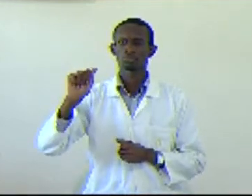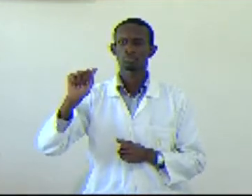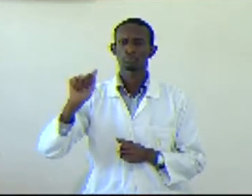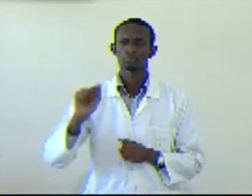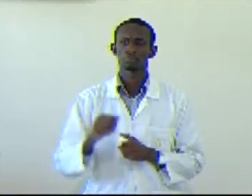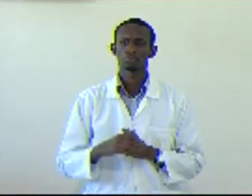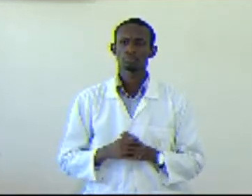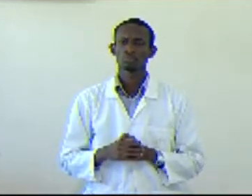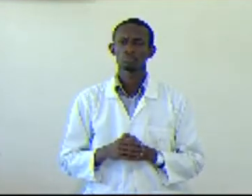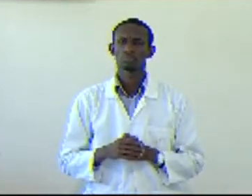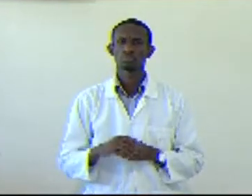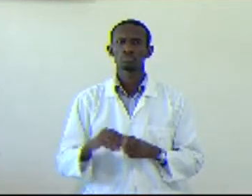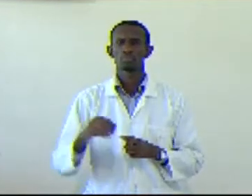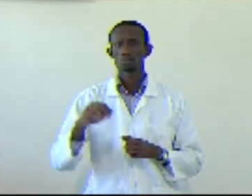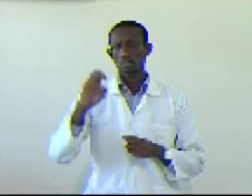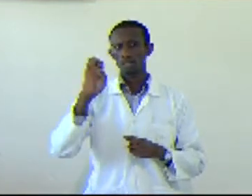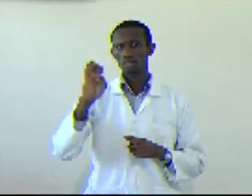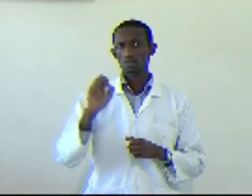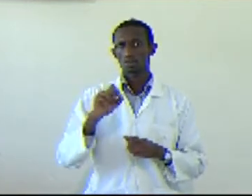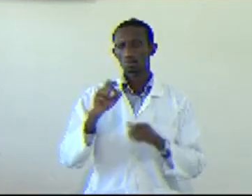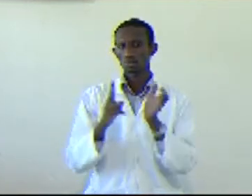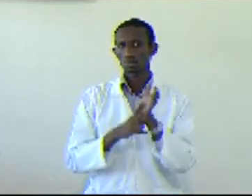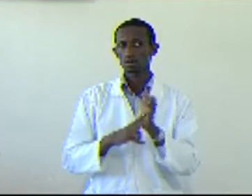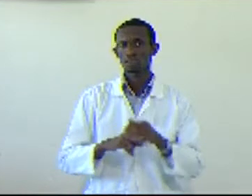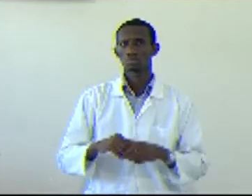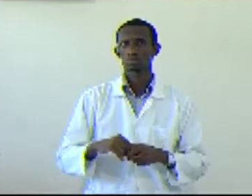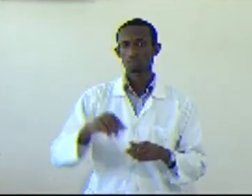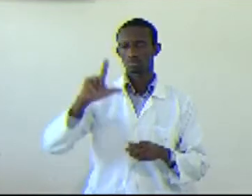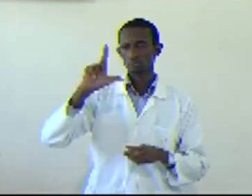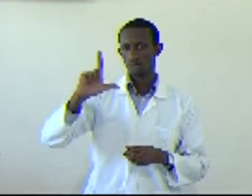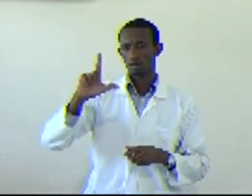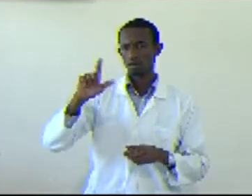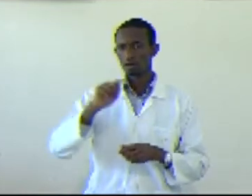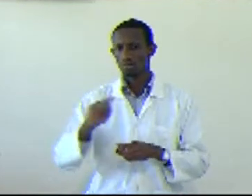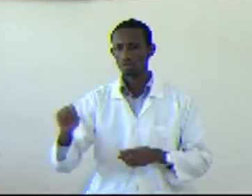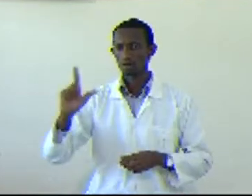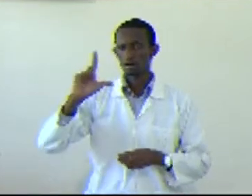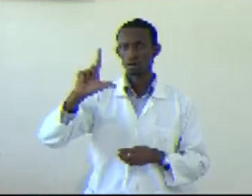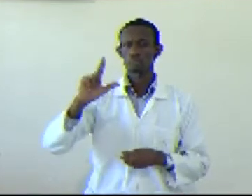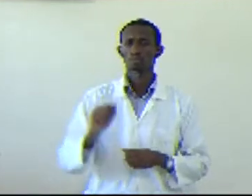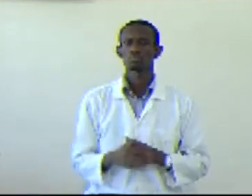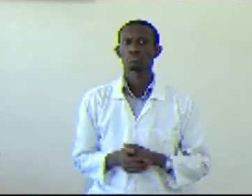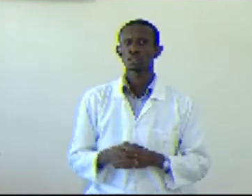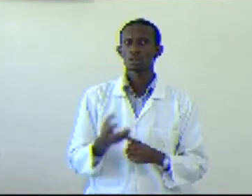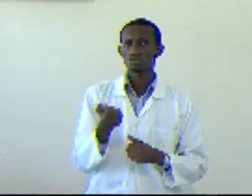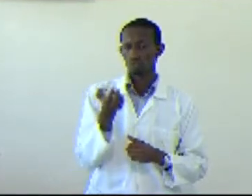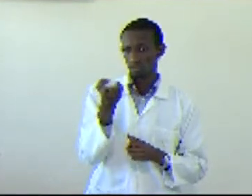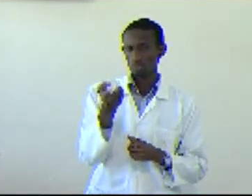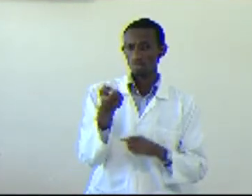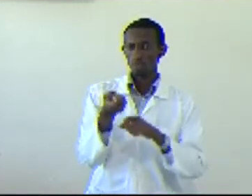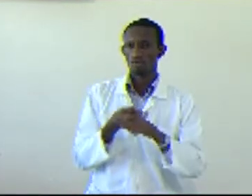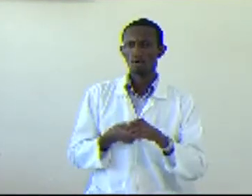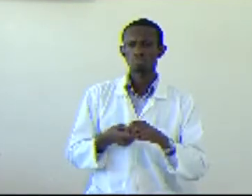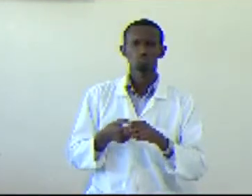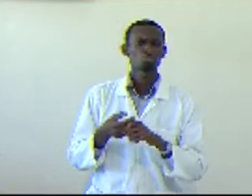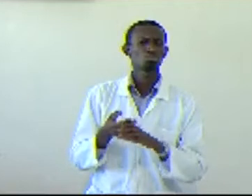over E, this will be equal to L0 over L. Good. So we have this from the beginning of this